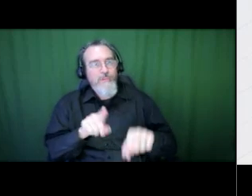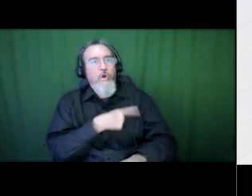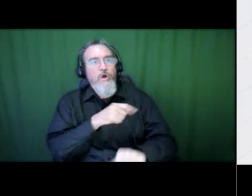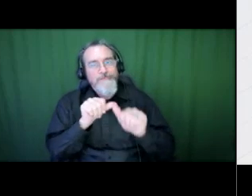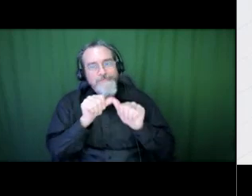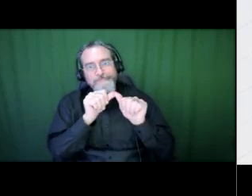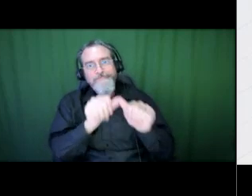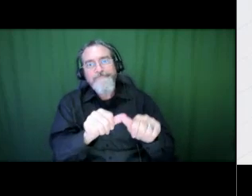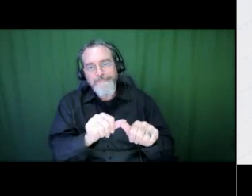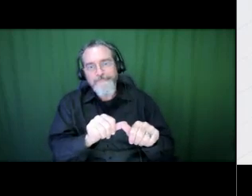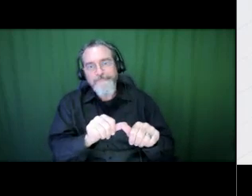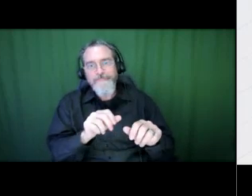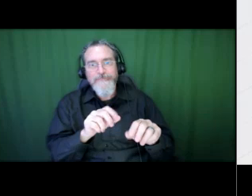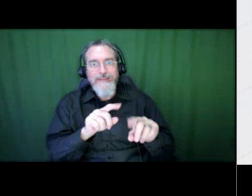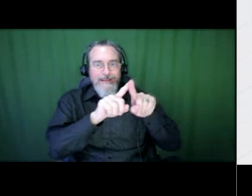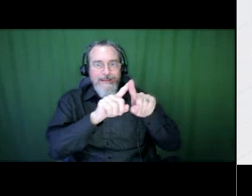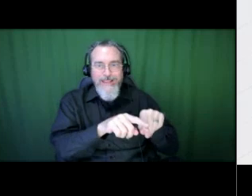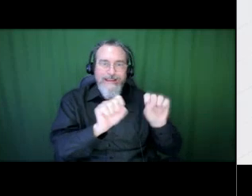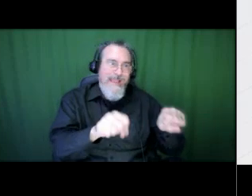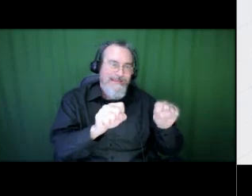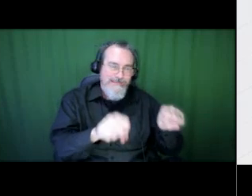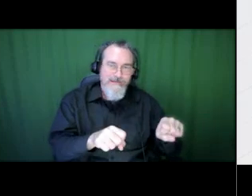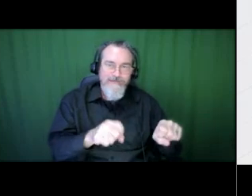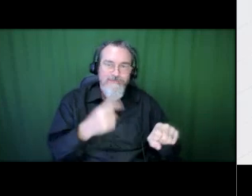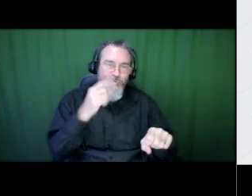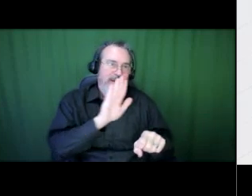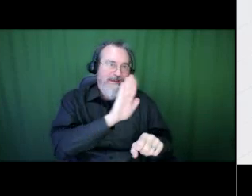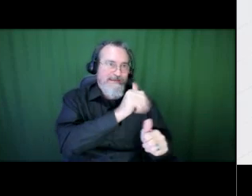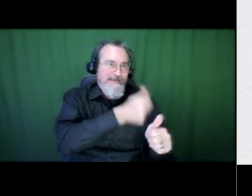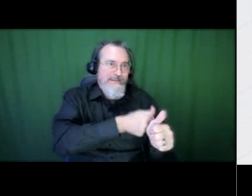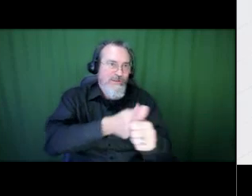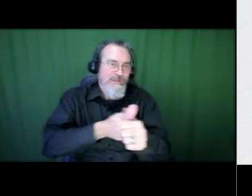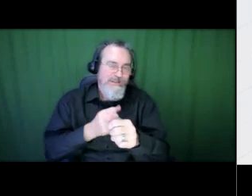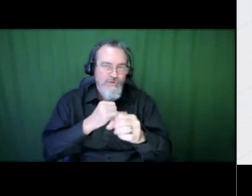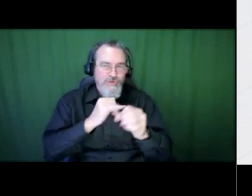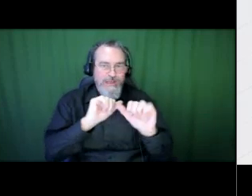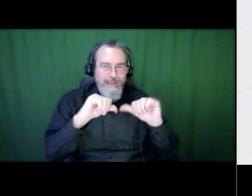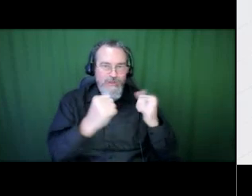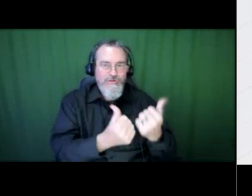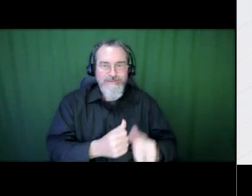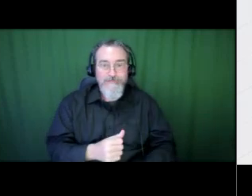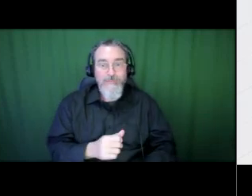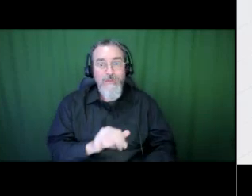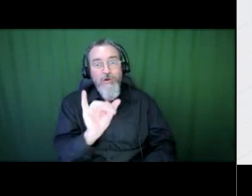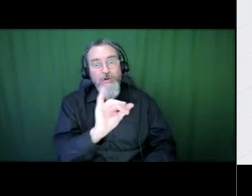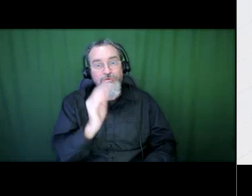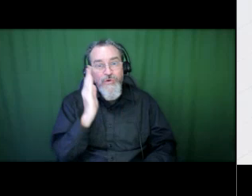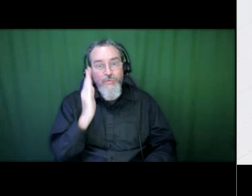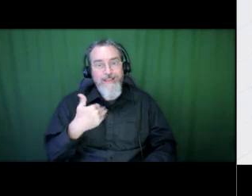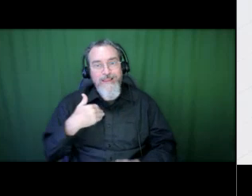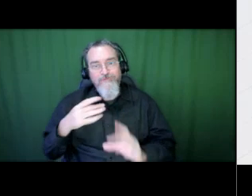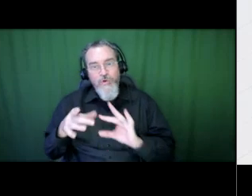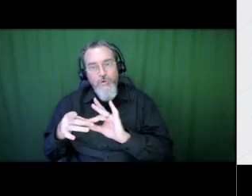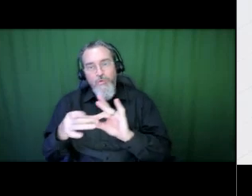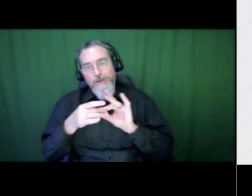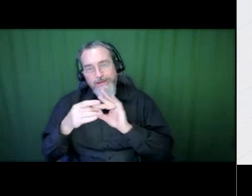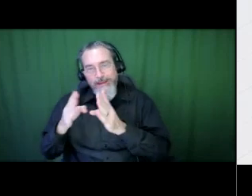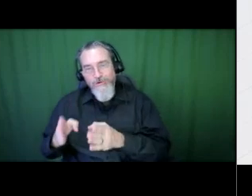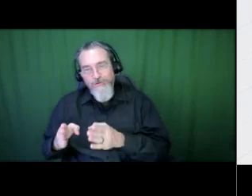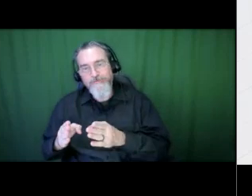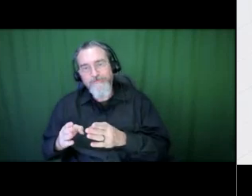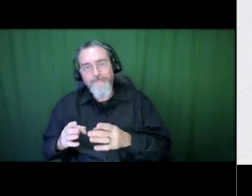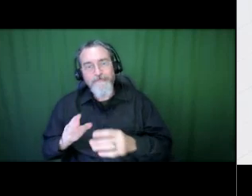through ISN's already established network and the consistent communication regional coordinators will have across our partners. Our curriculum team also